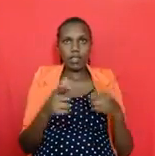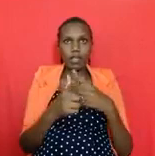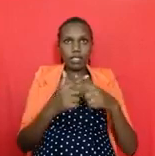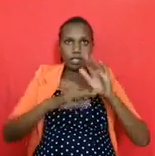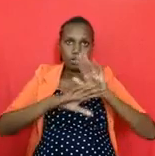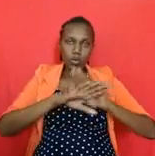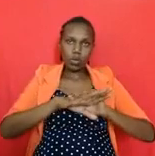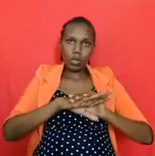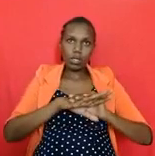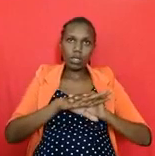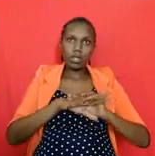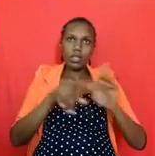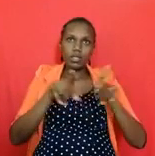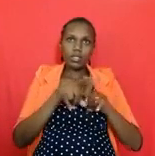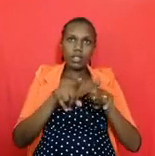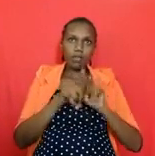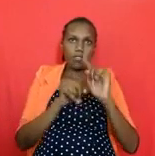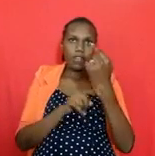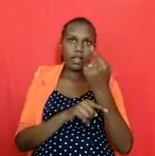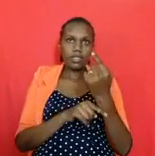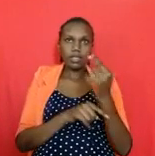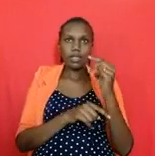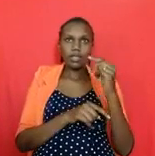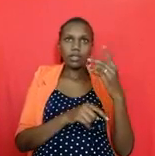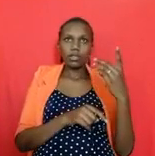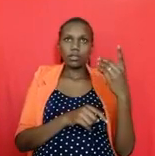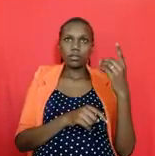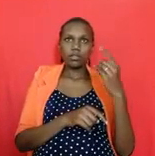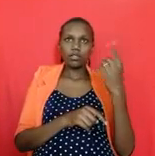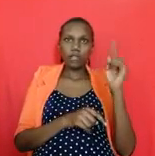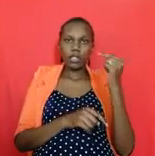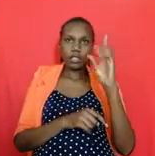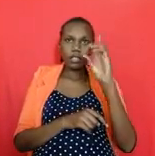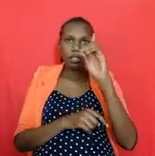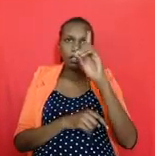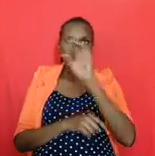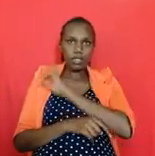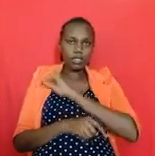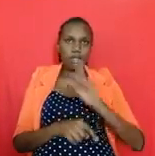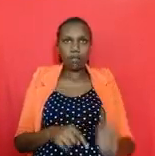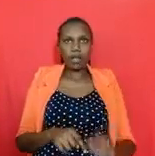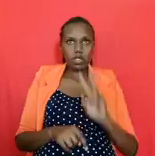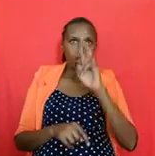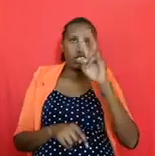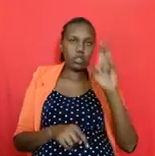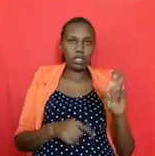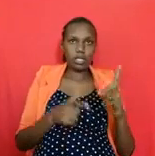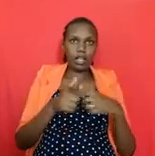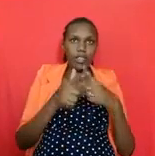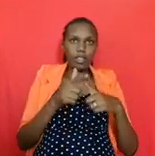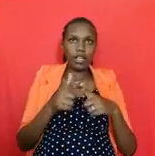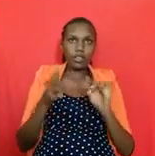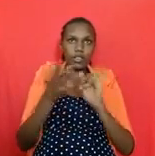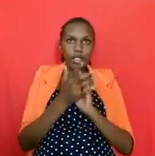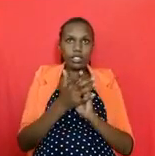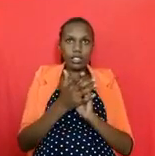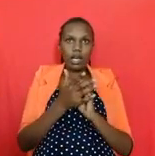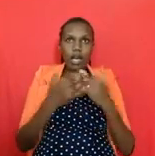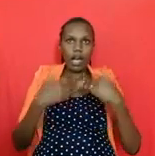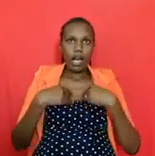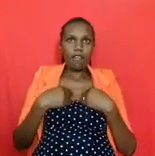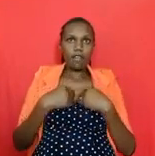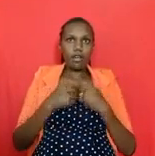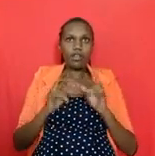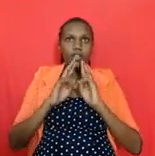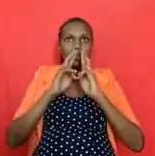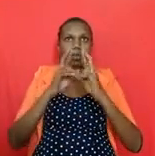Church as at 31st December 2020 and of the results and cash flows for the year then ended and comply with international financial